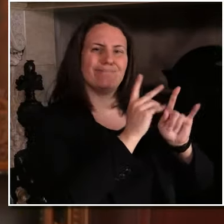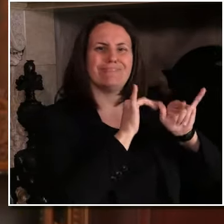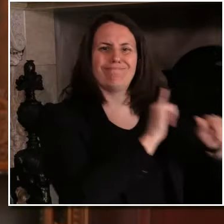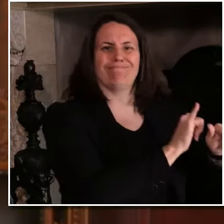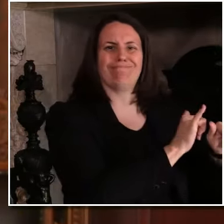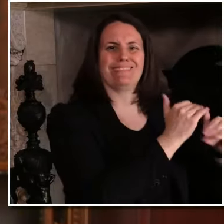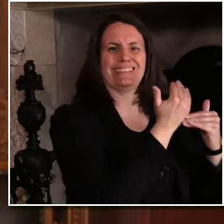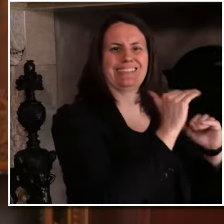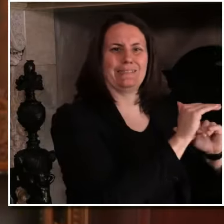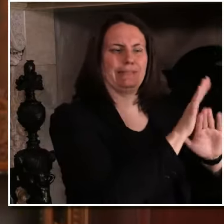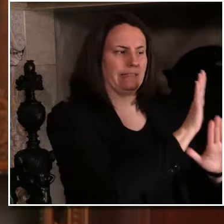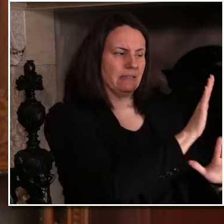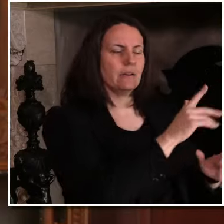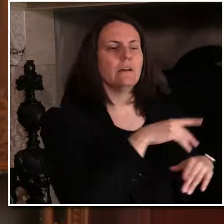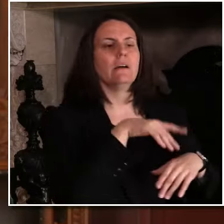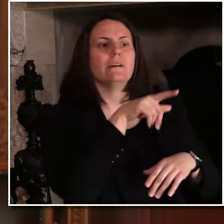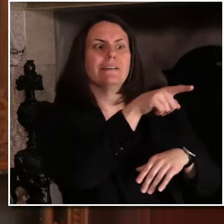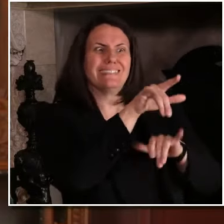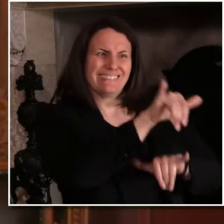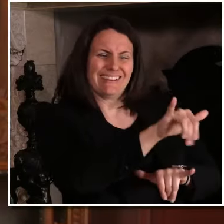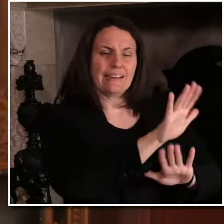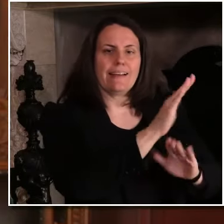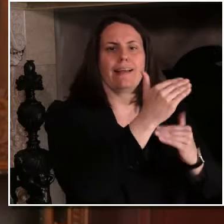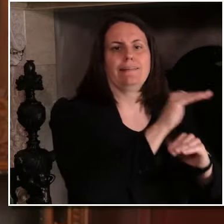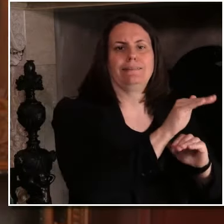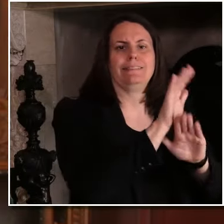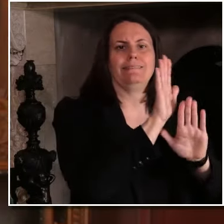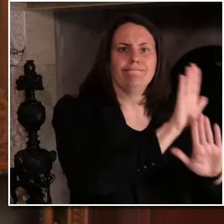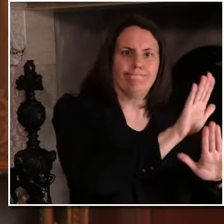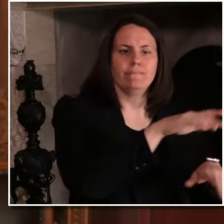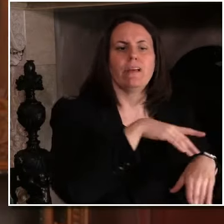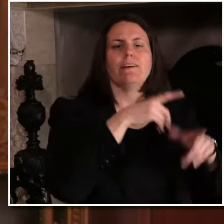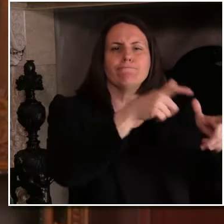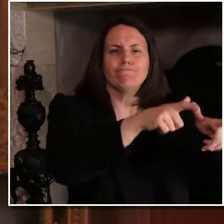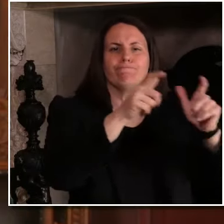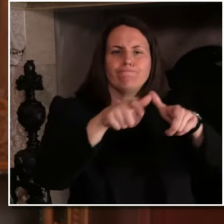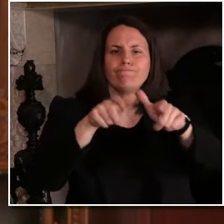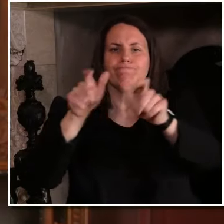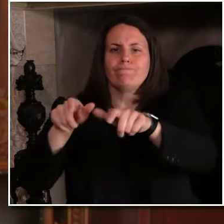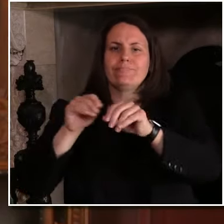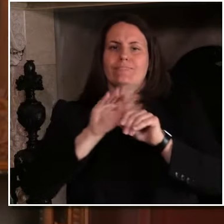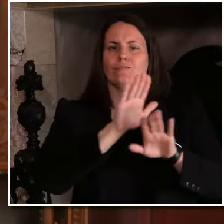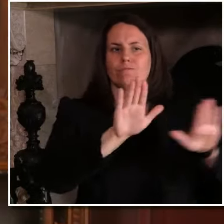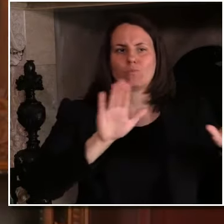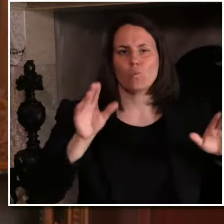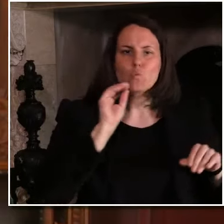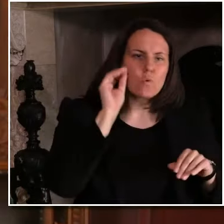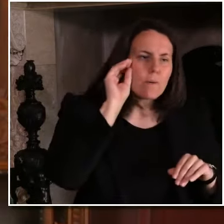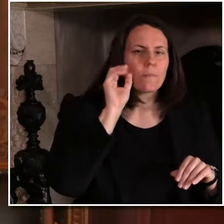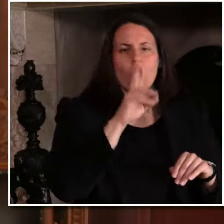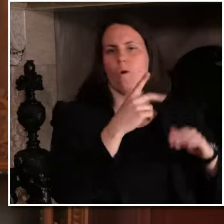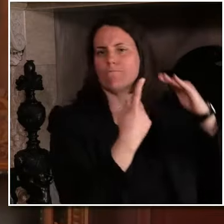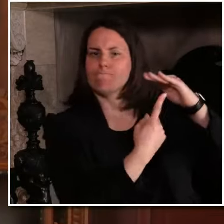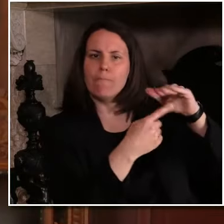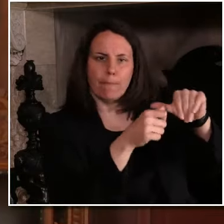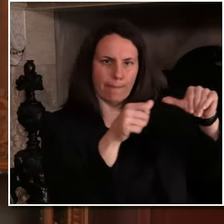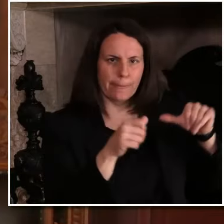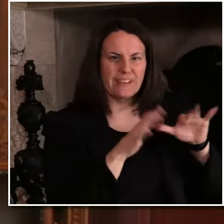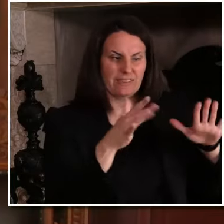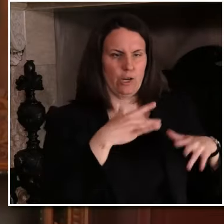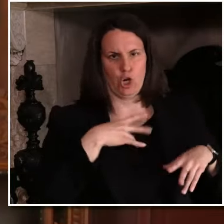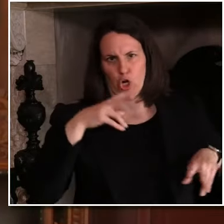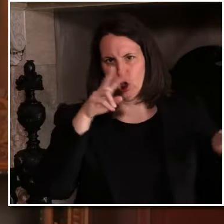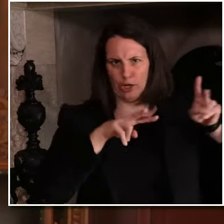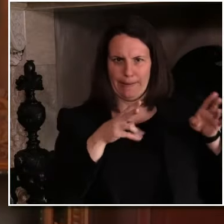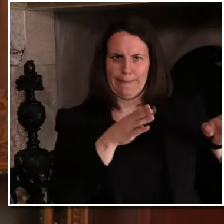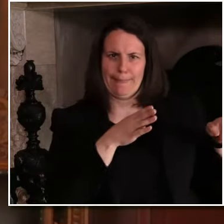for isolation and quarantine, we think it's going to take a larger and a different kind of workforce. Hopefully that really leverages